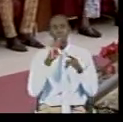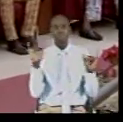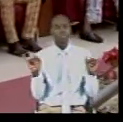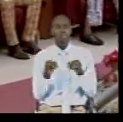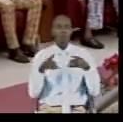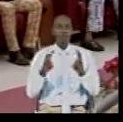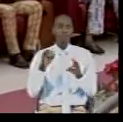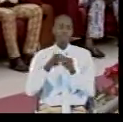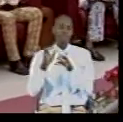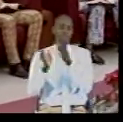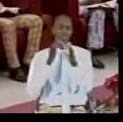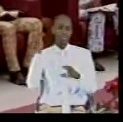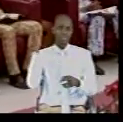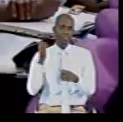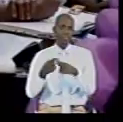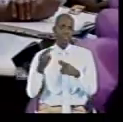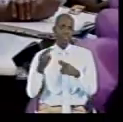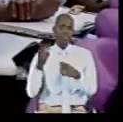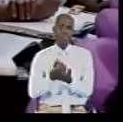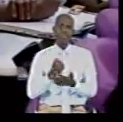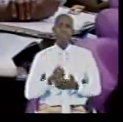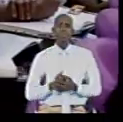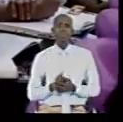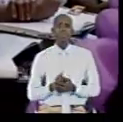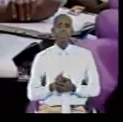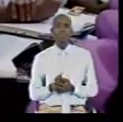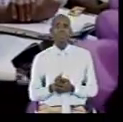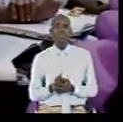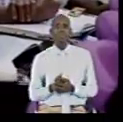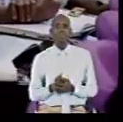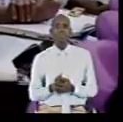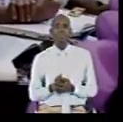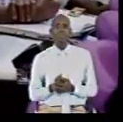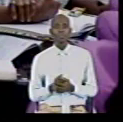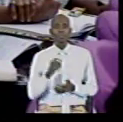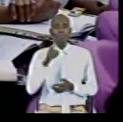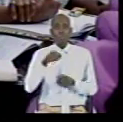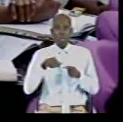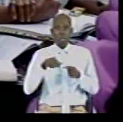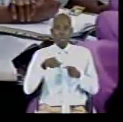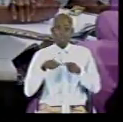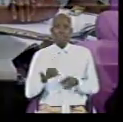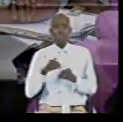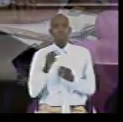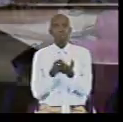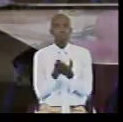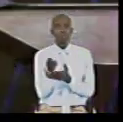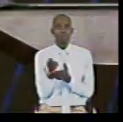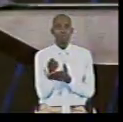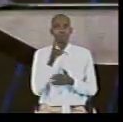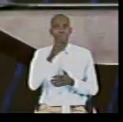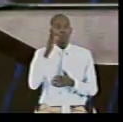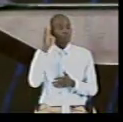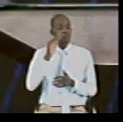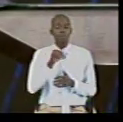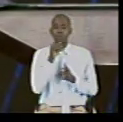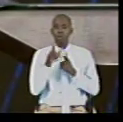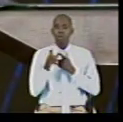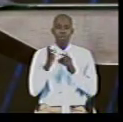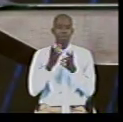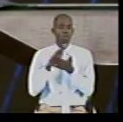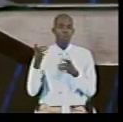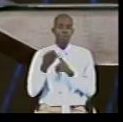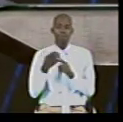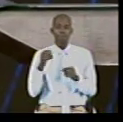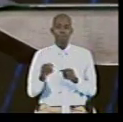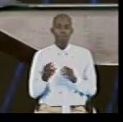in Jesus' name. You'll abide in the truth. You will not run away from the truth. You